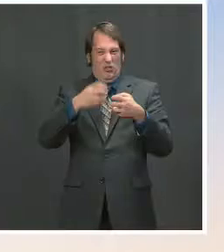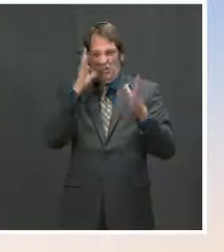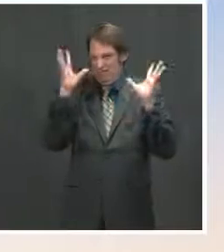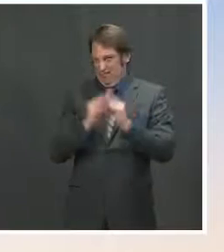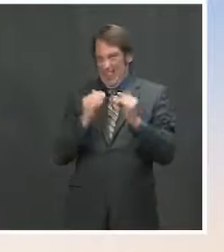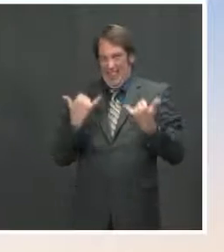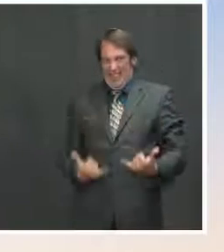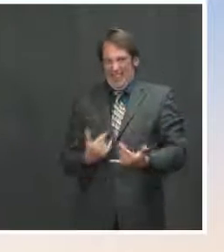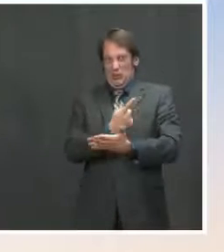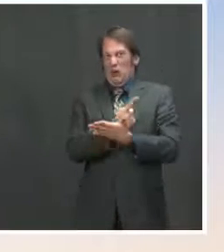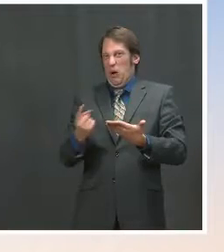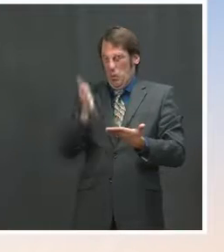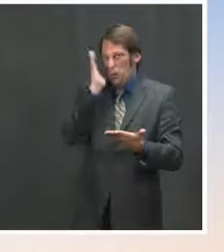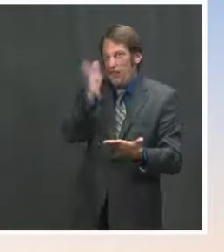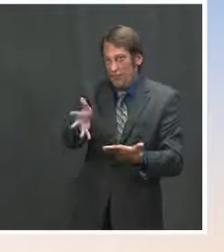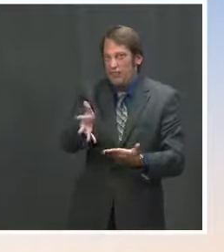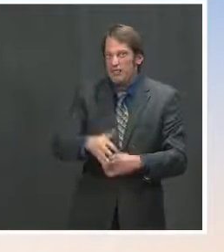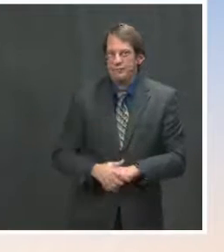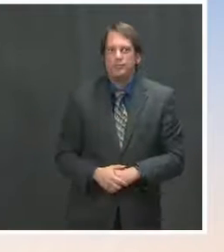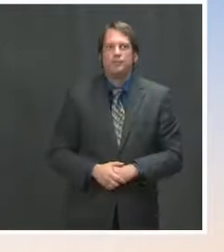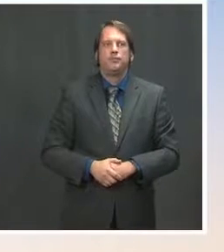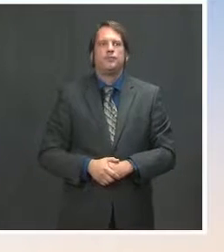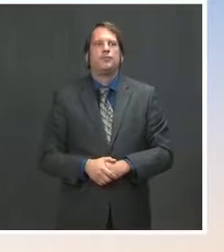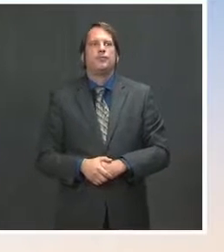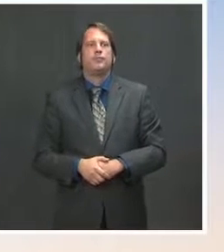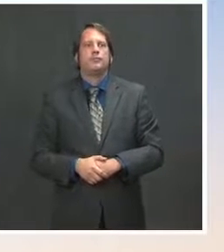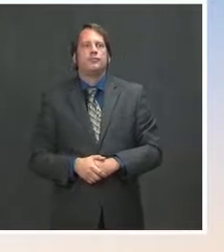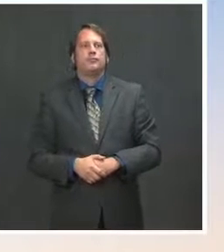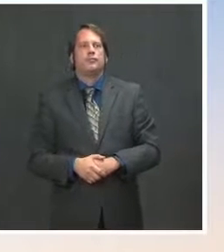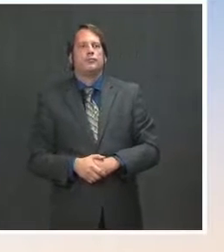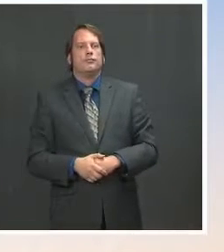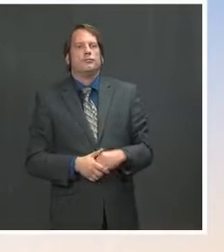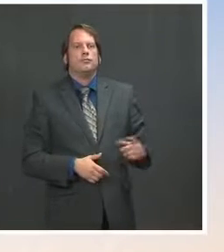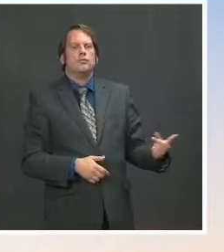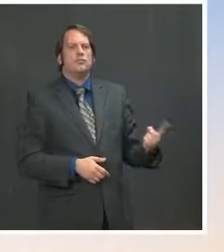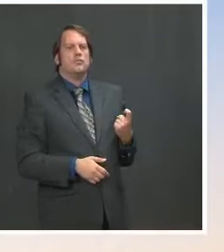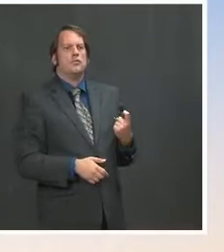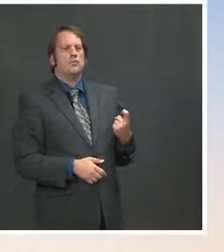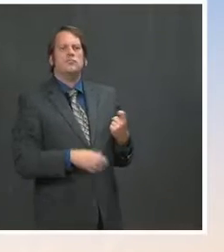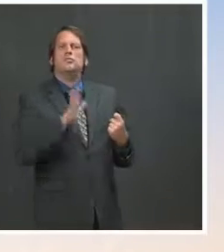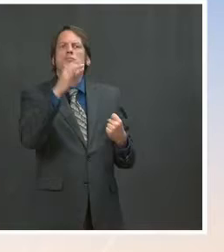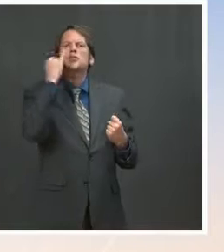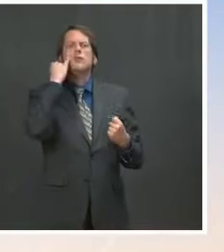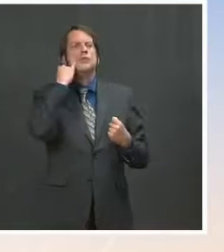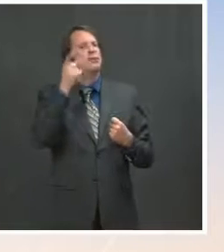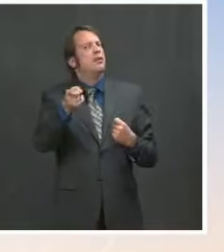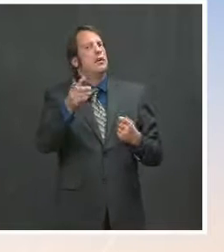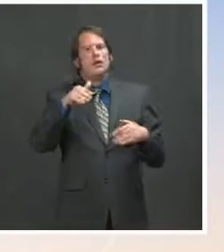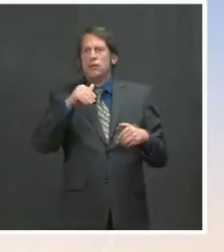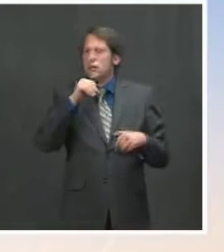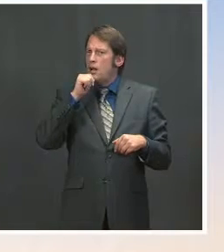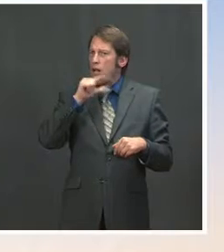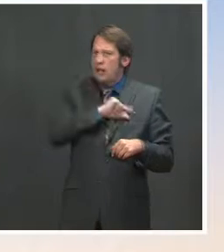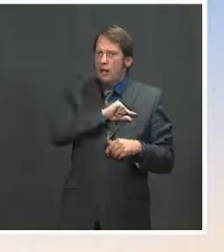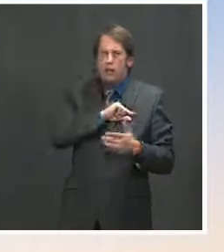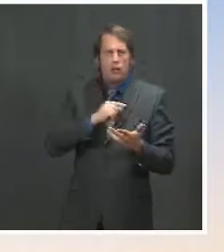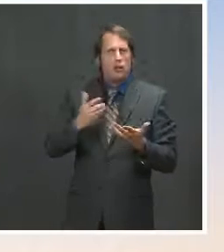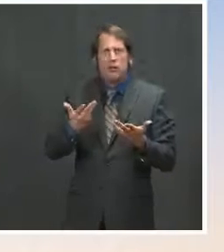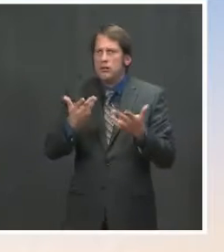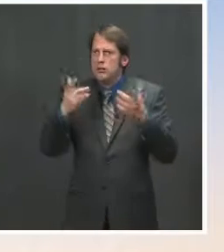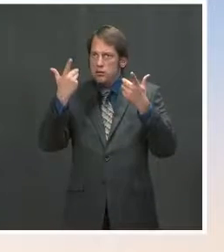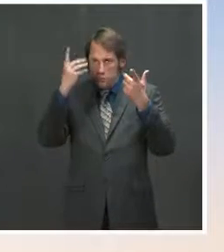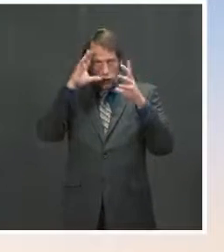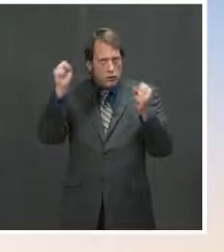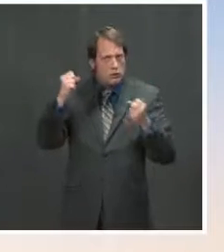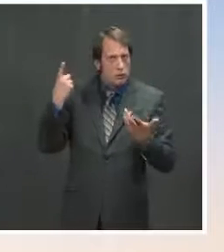Go ahead. If it is a not guilty verdict, will the president be disappointed? I think we're not going to get ahead of the